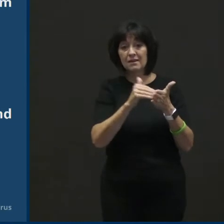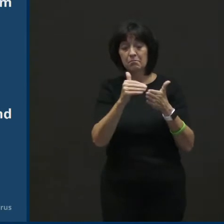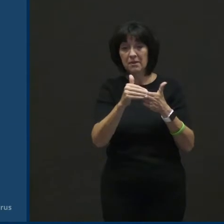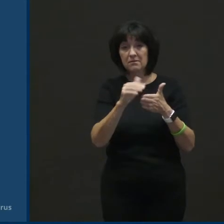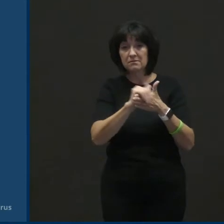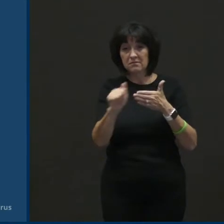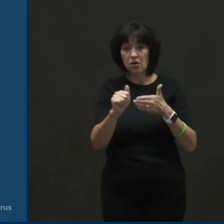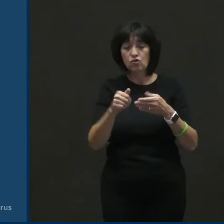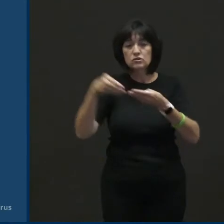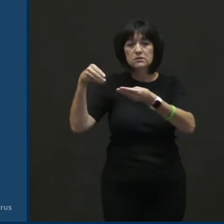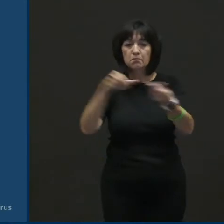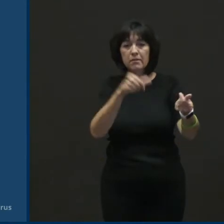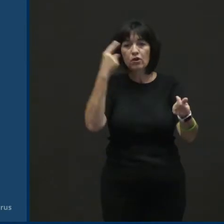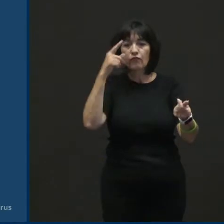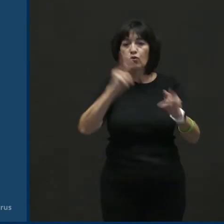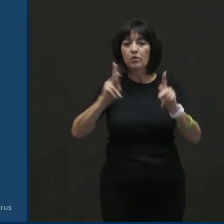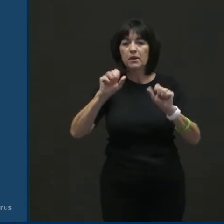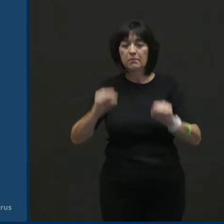jobs.